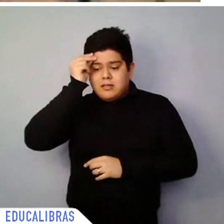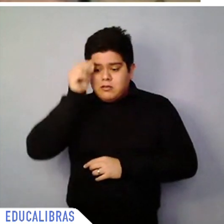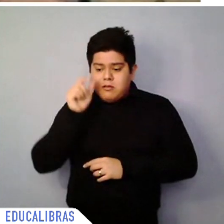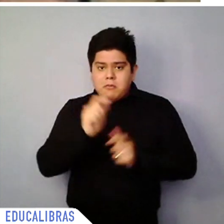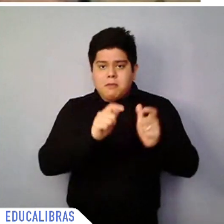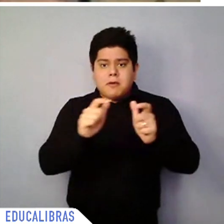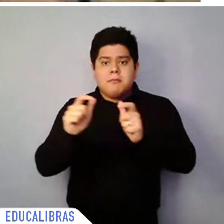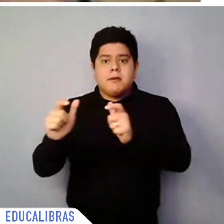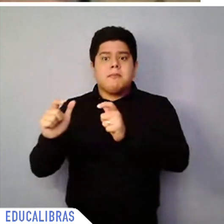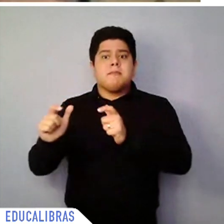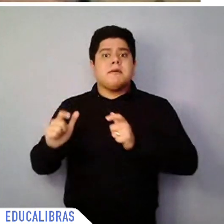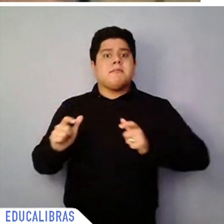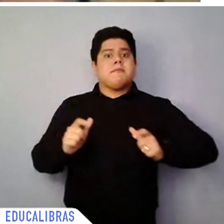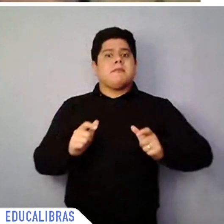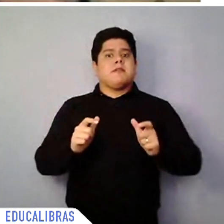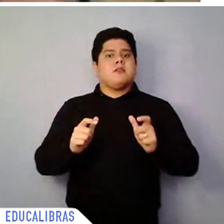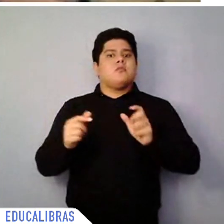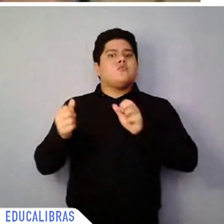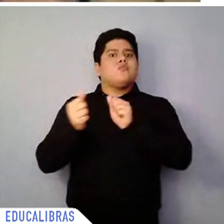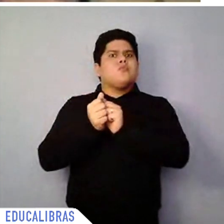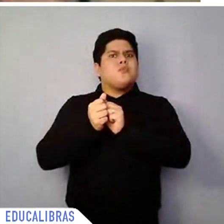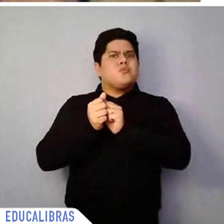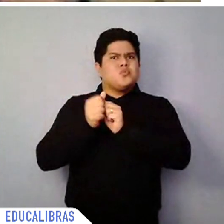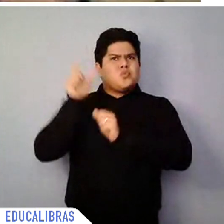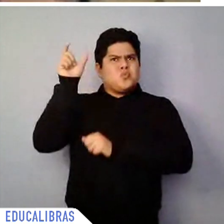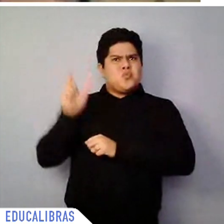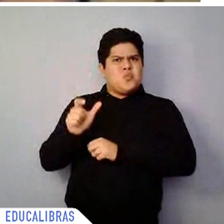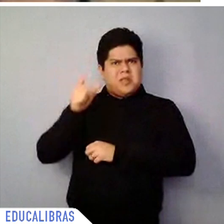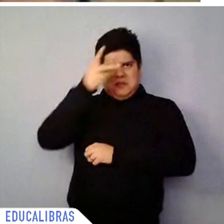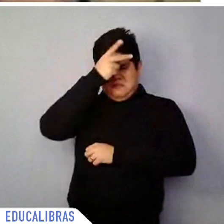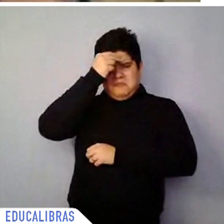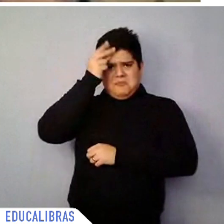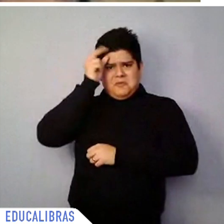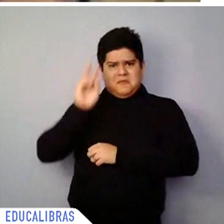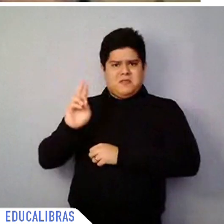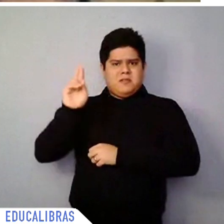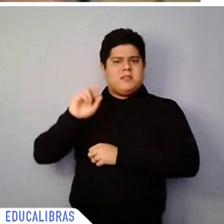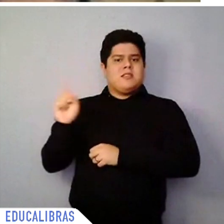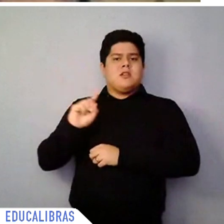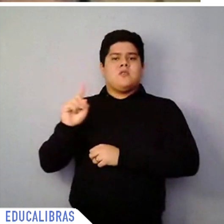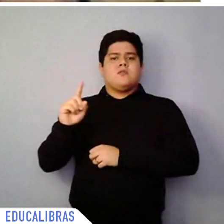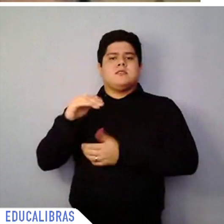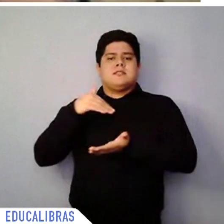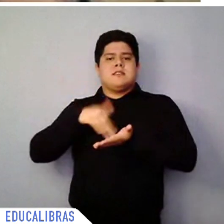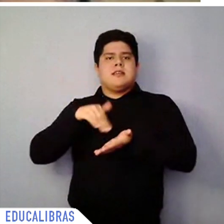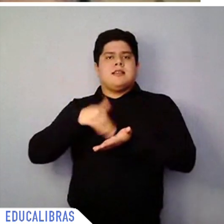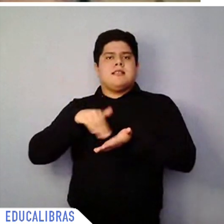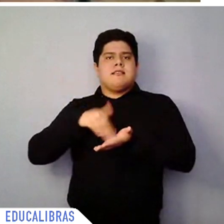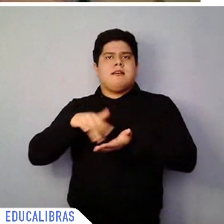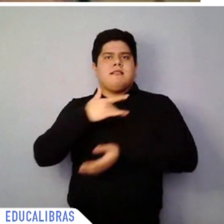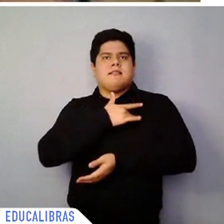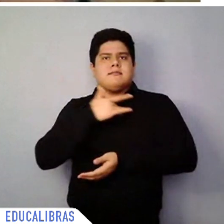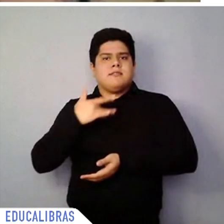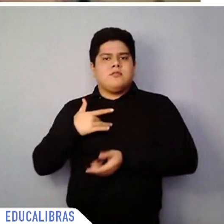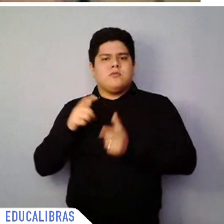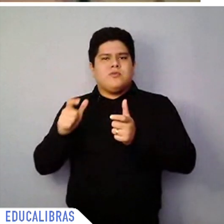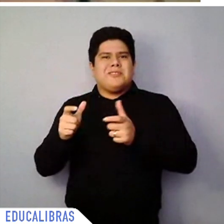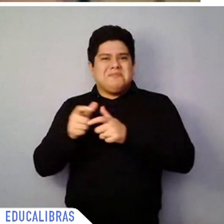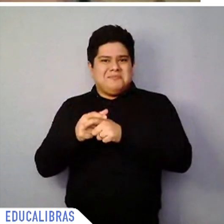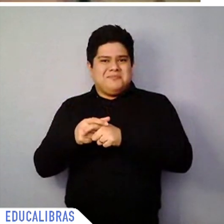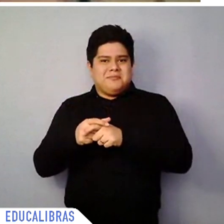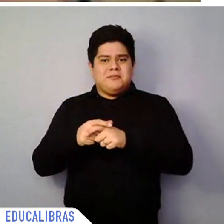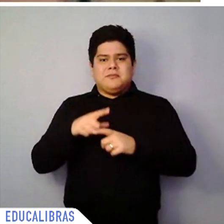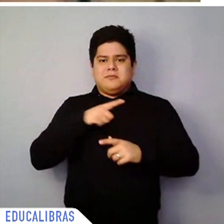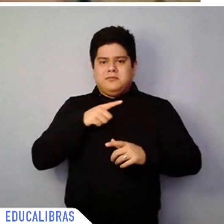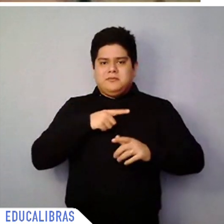We've reached more than 5,000 municipalities with this, with the Secretary of Health,